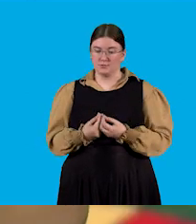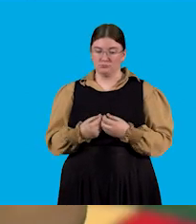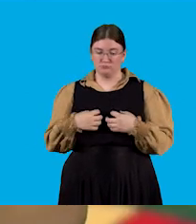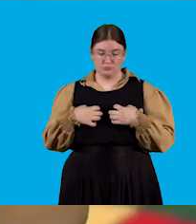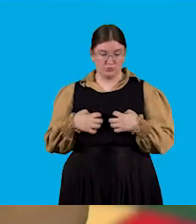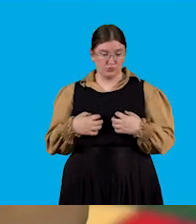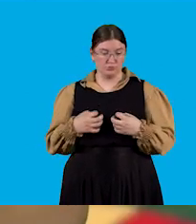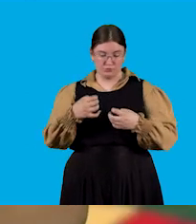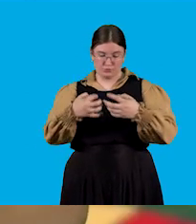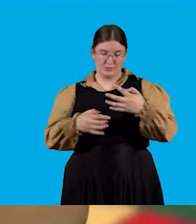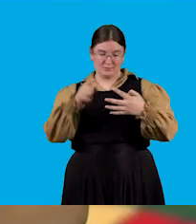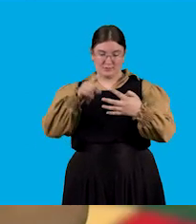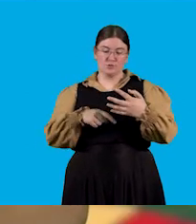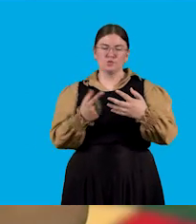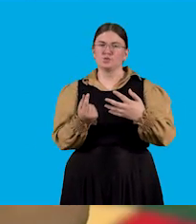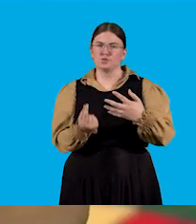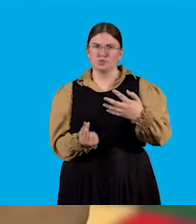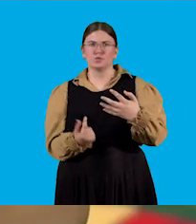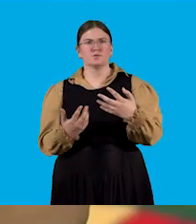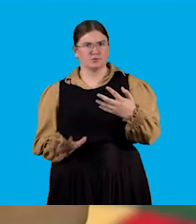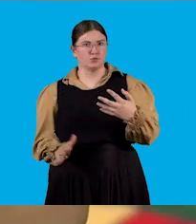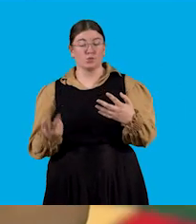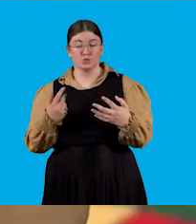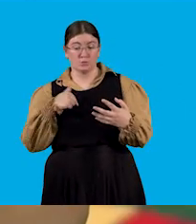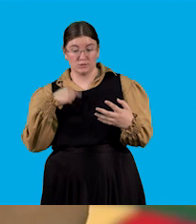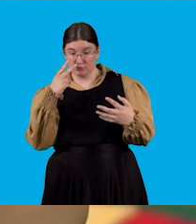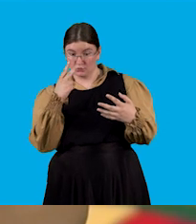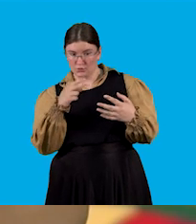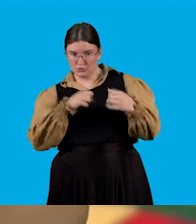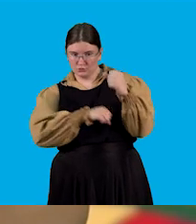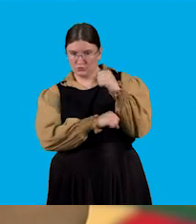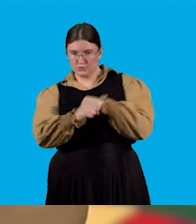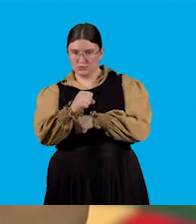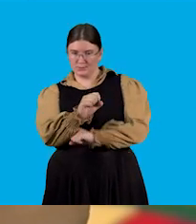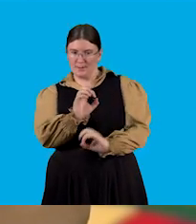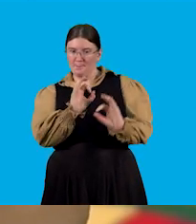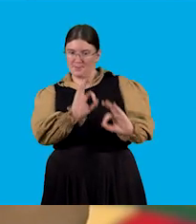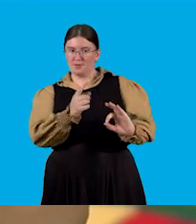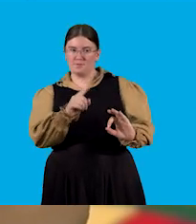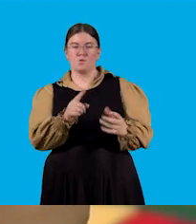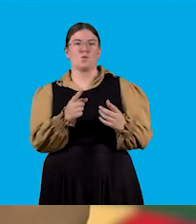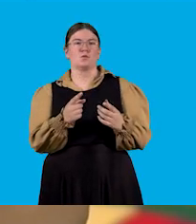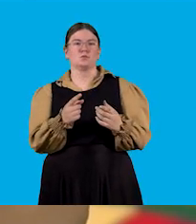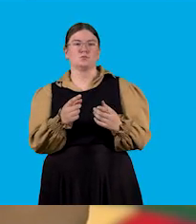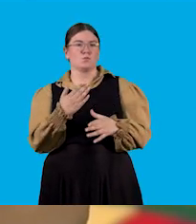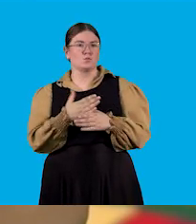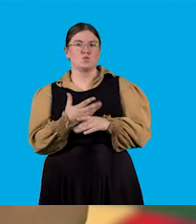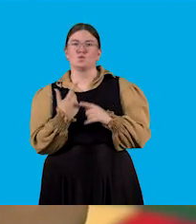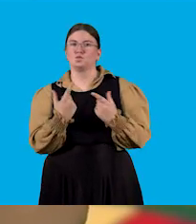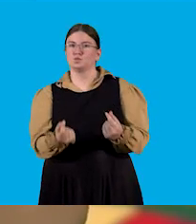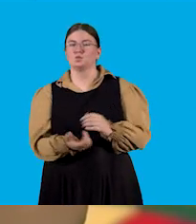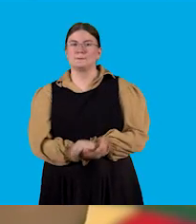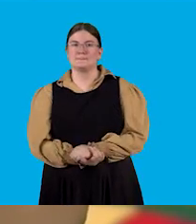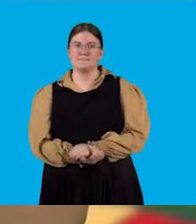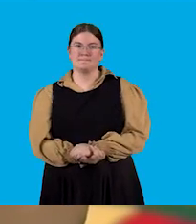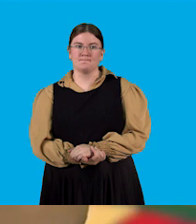features or functions of these components, and also saw how they are structurally adapted to perform their function.